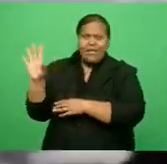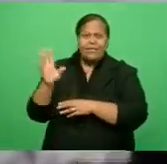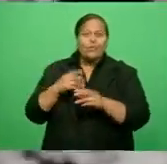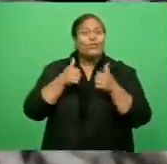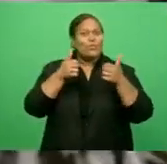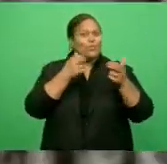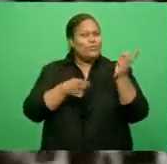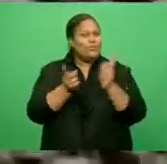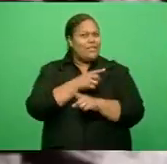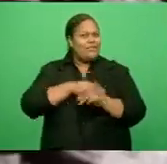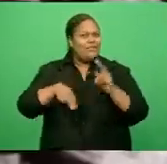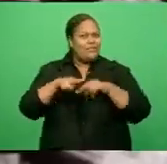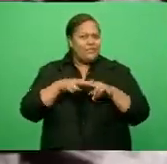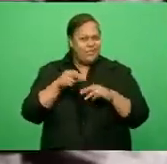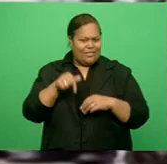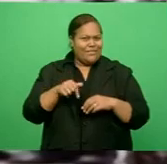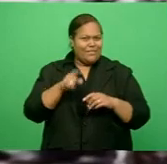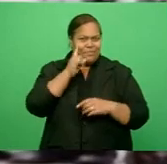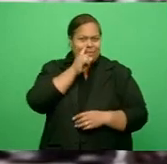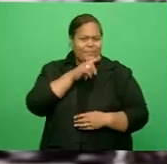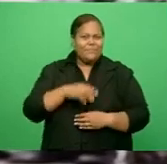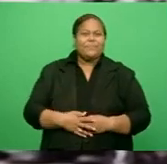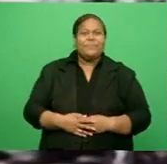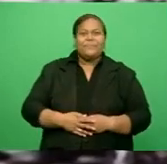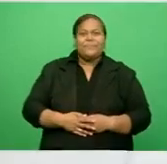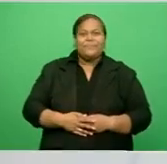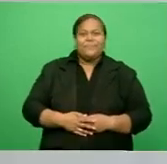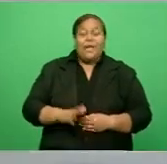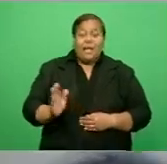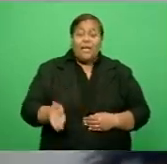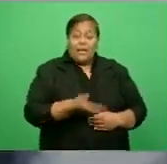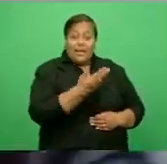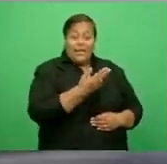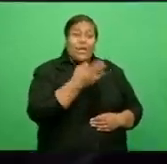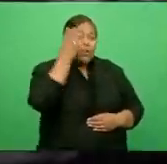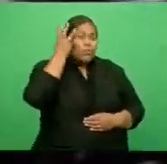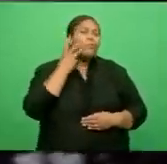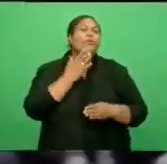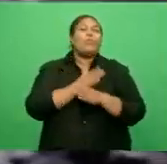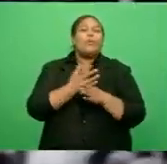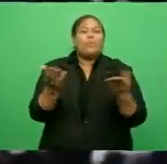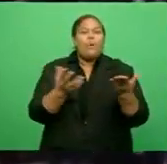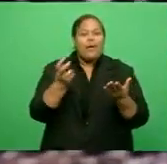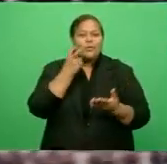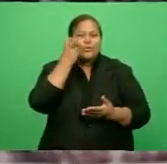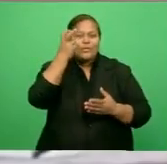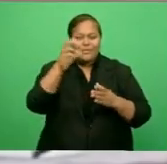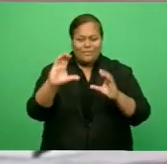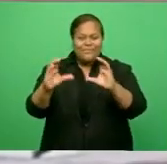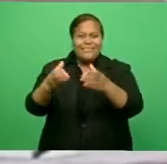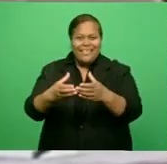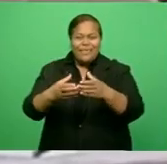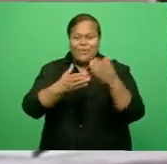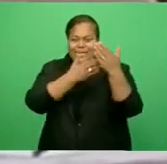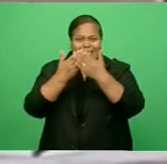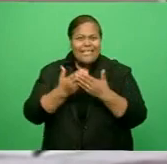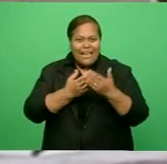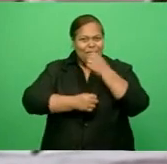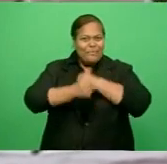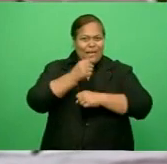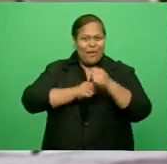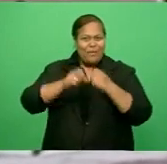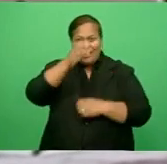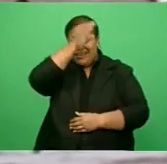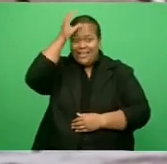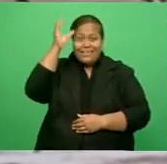people. Sevua says at the time she was working in the tourism industry while studying to be a nurse, and many only knew